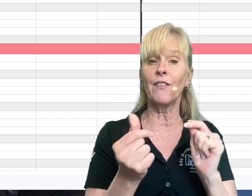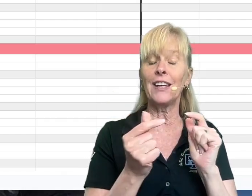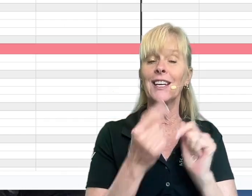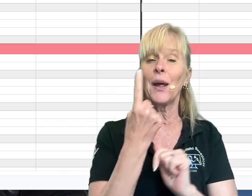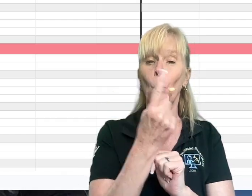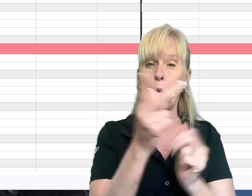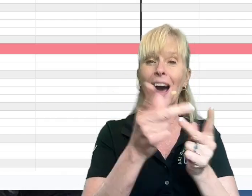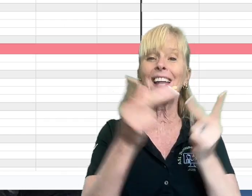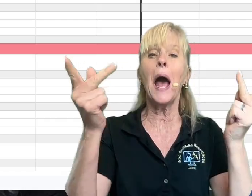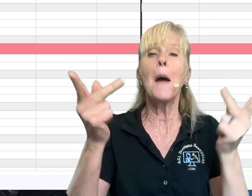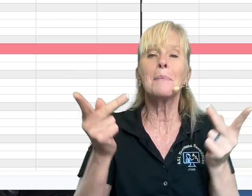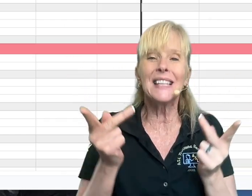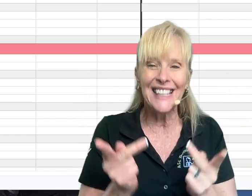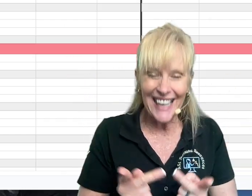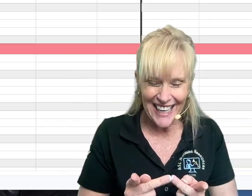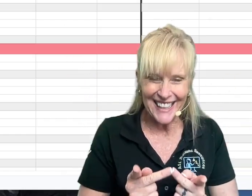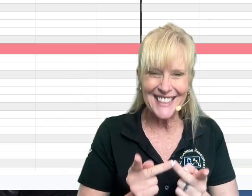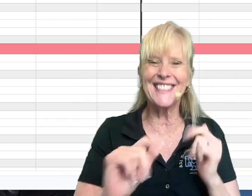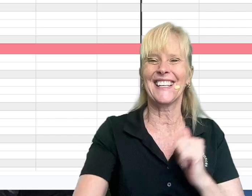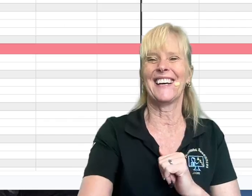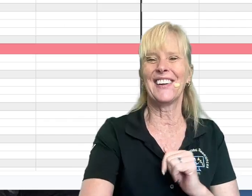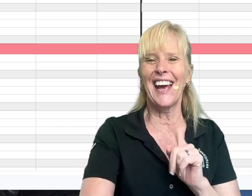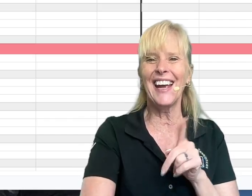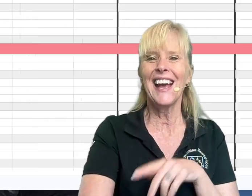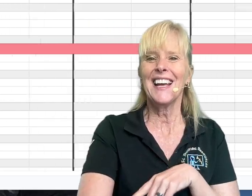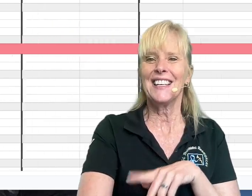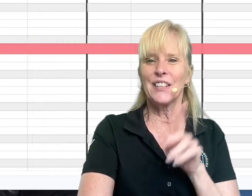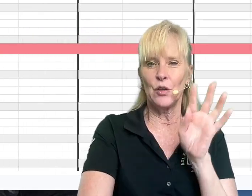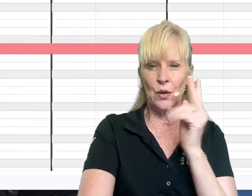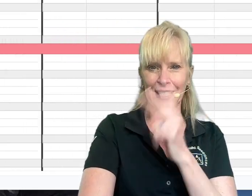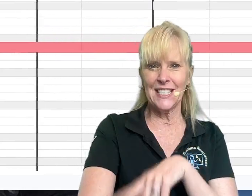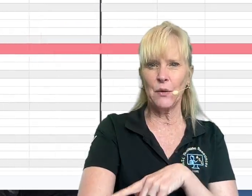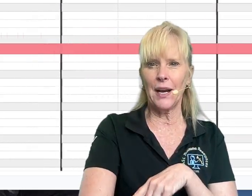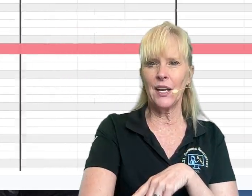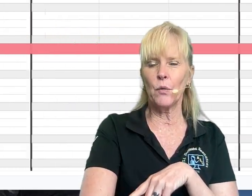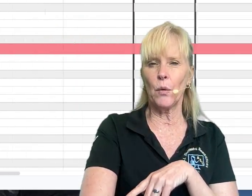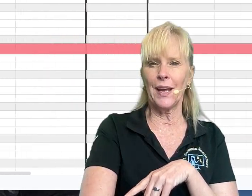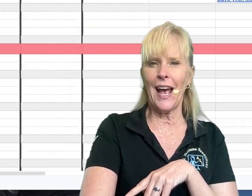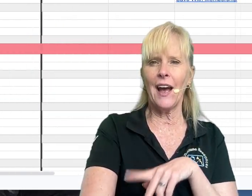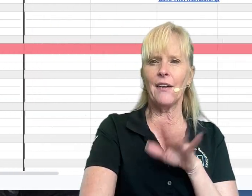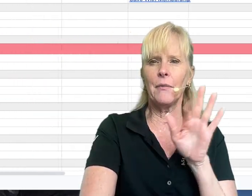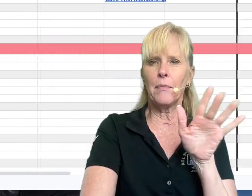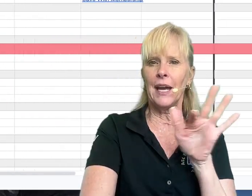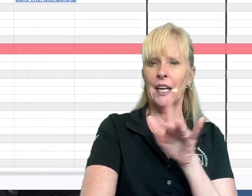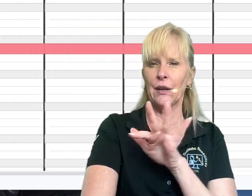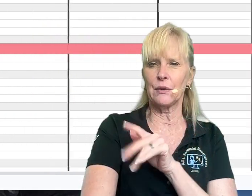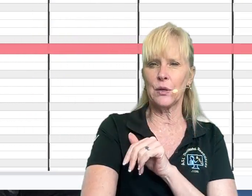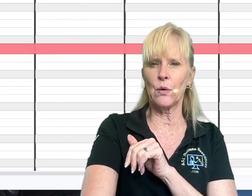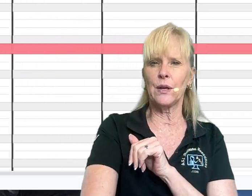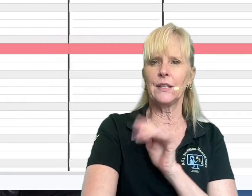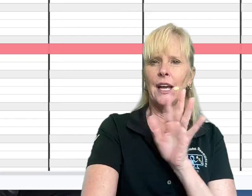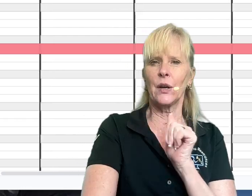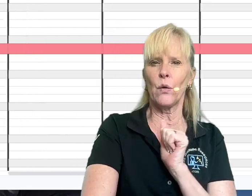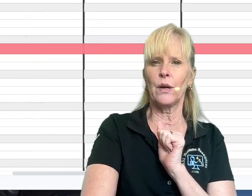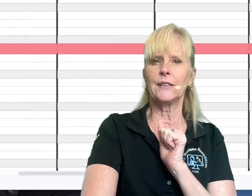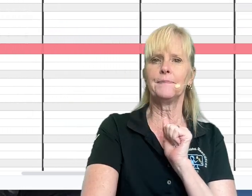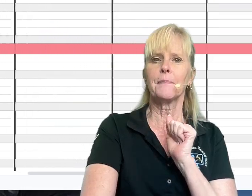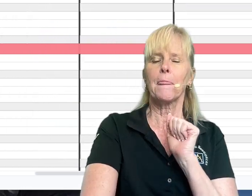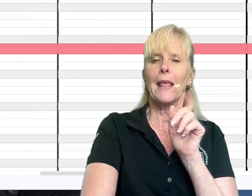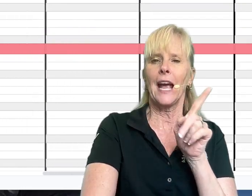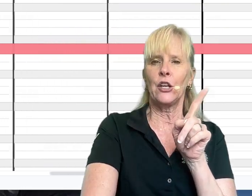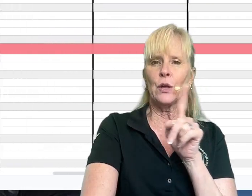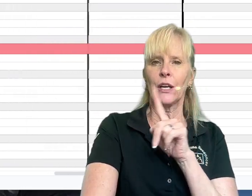for your convenience in one place. Okay, so you can see right here what we have, and it goes on and